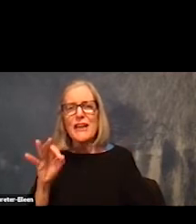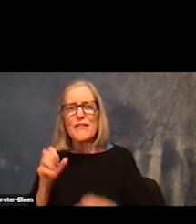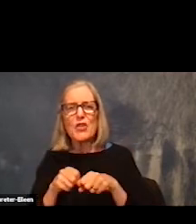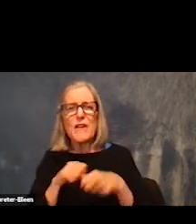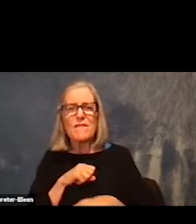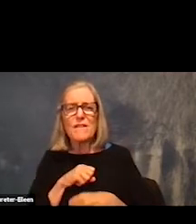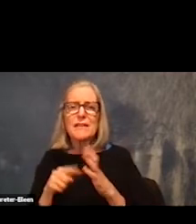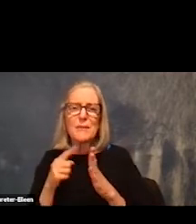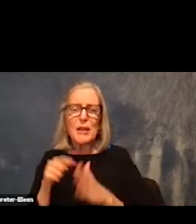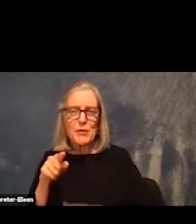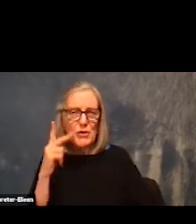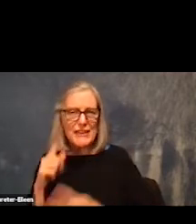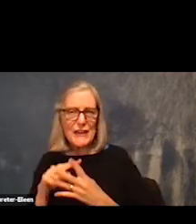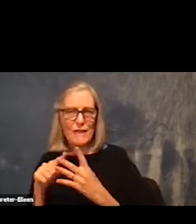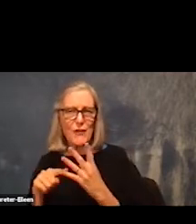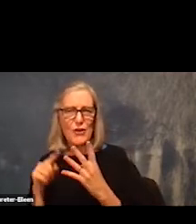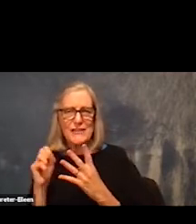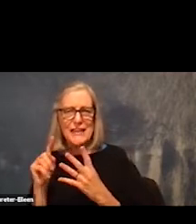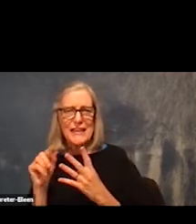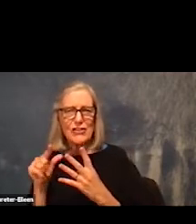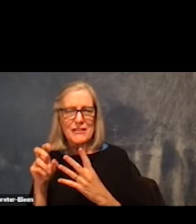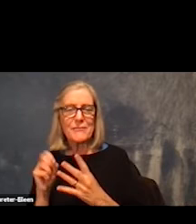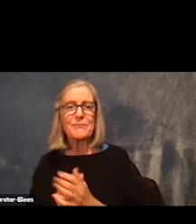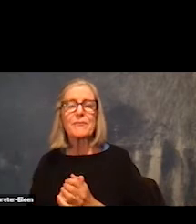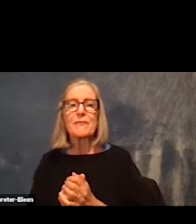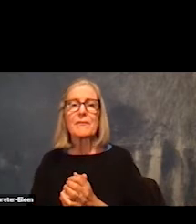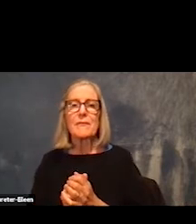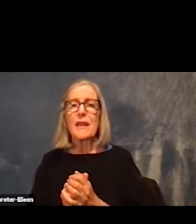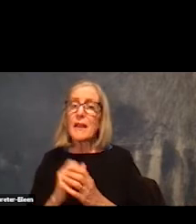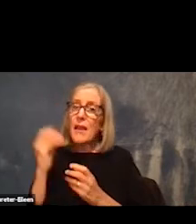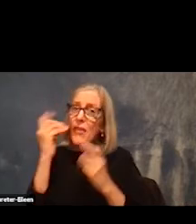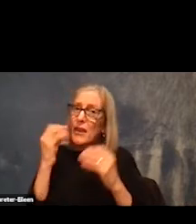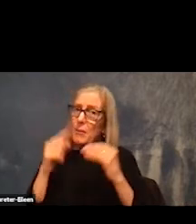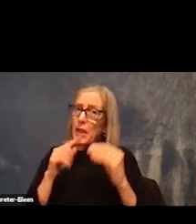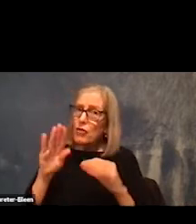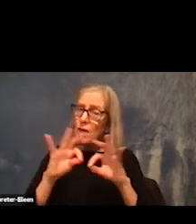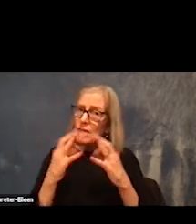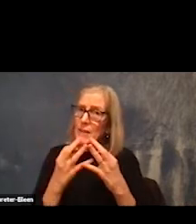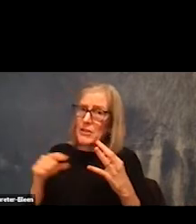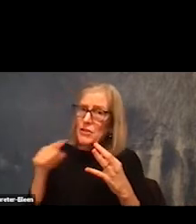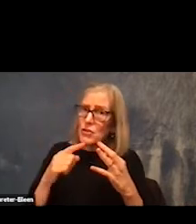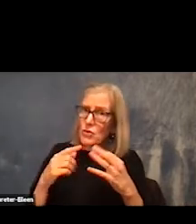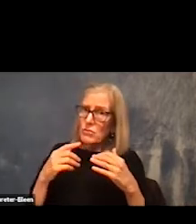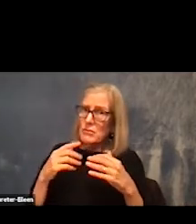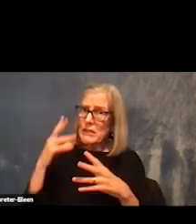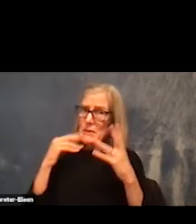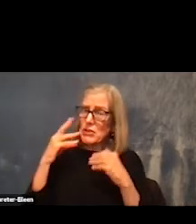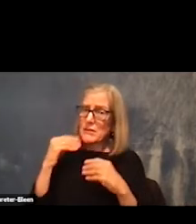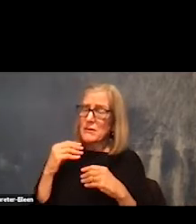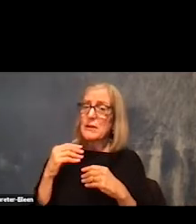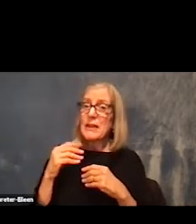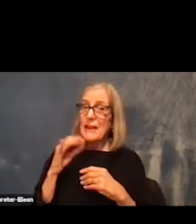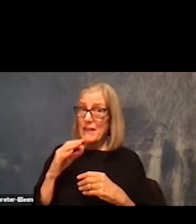the families you've interacted with. If they're in one of these stages, they may have strong emotional reactions to you. They may strike